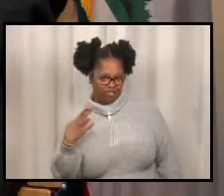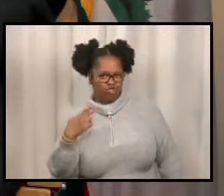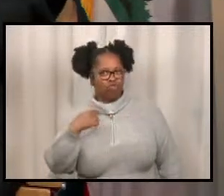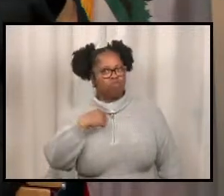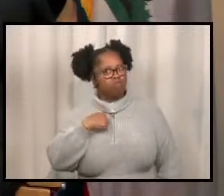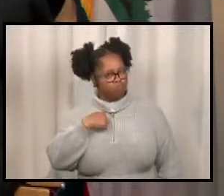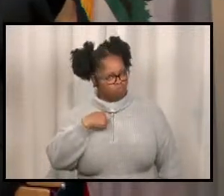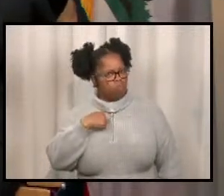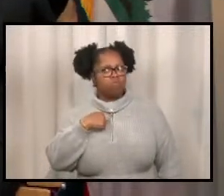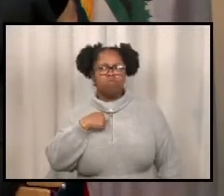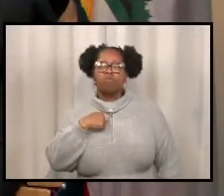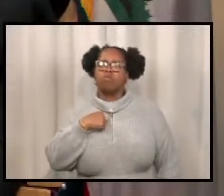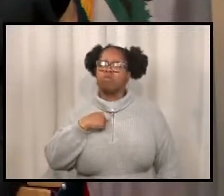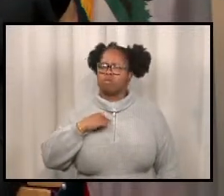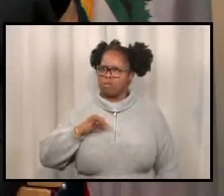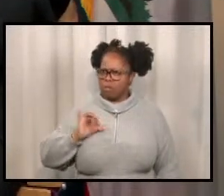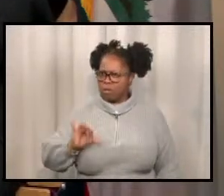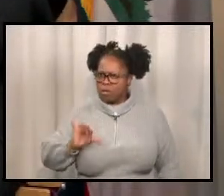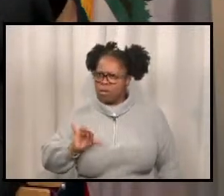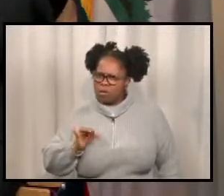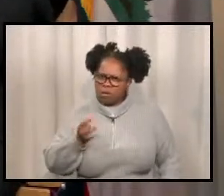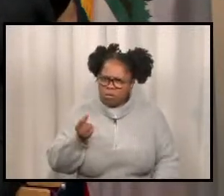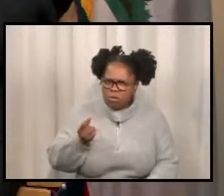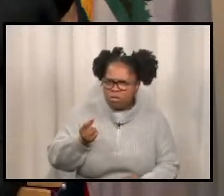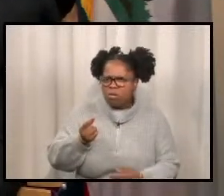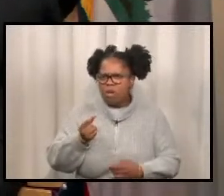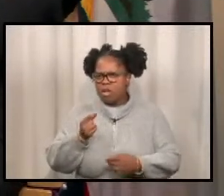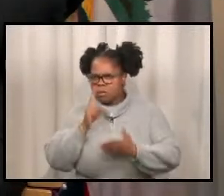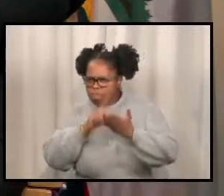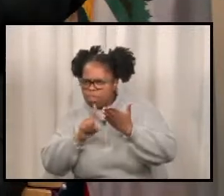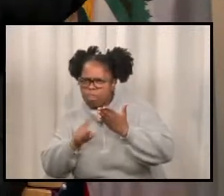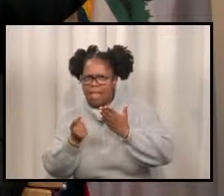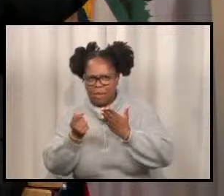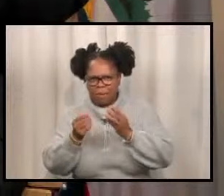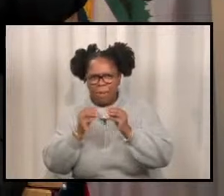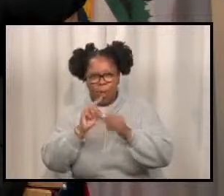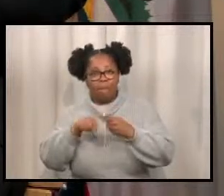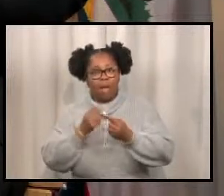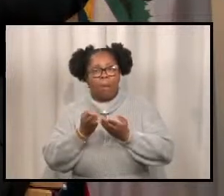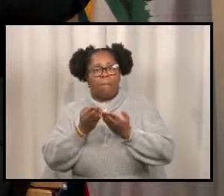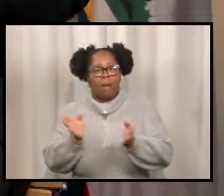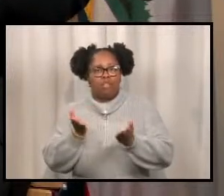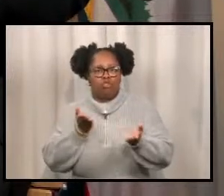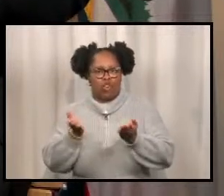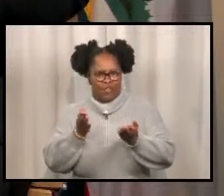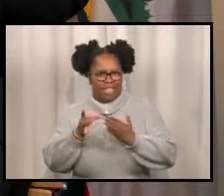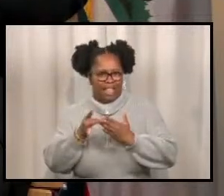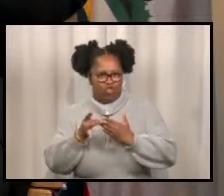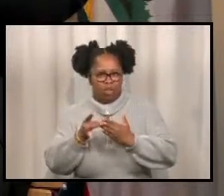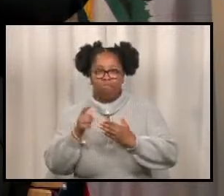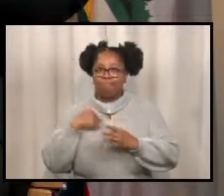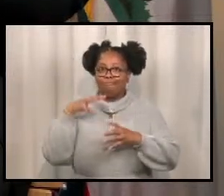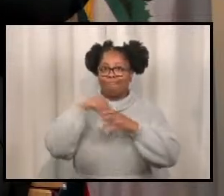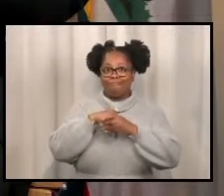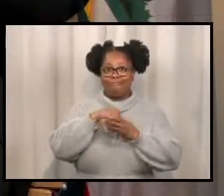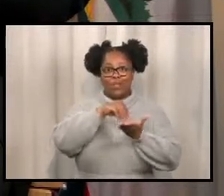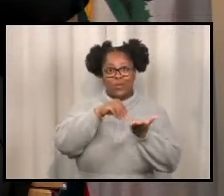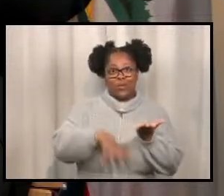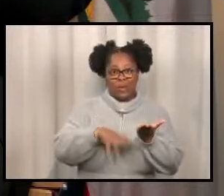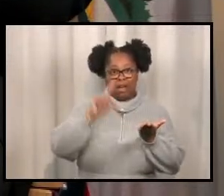I would say the bug bit me for public service and leadership. I had gotten involved in student government,